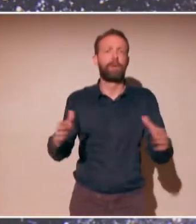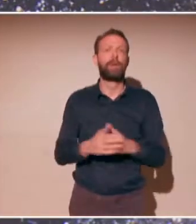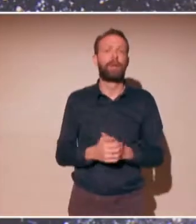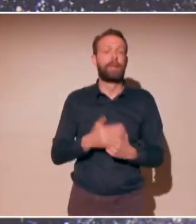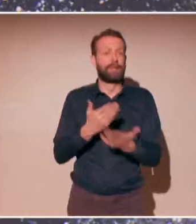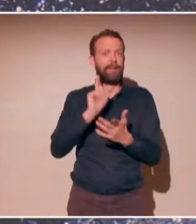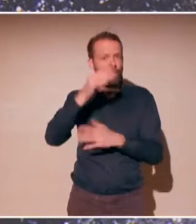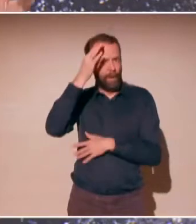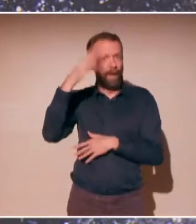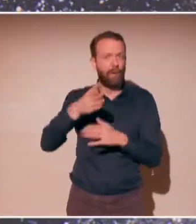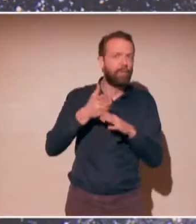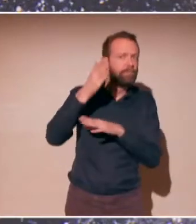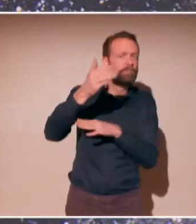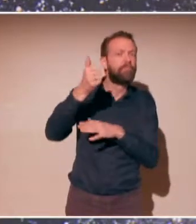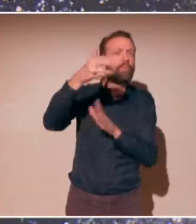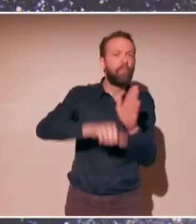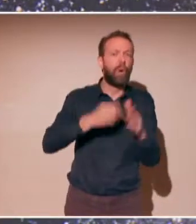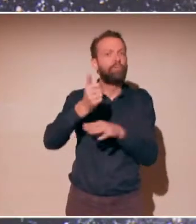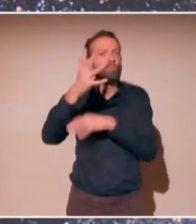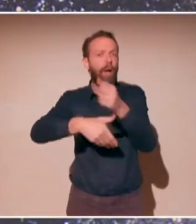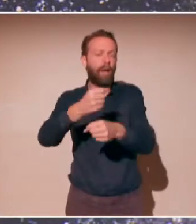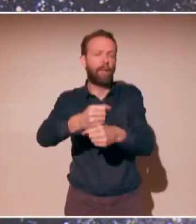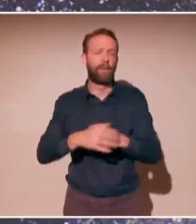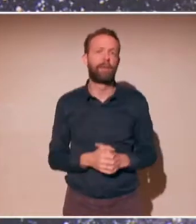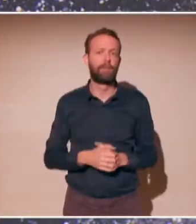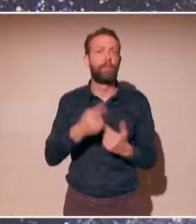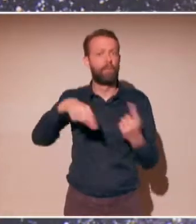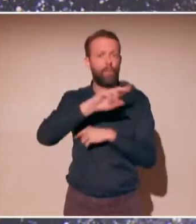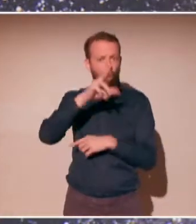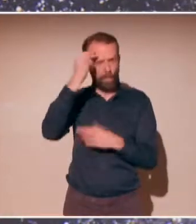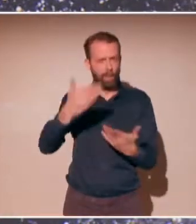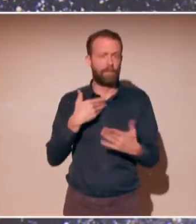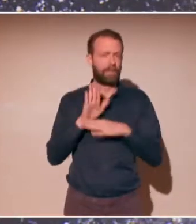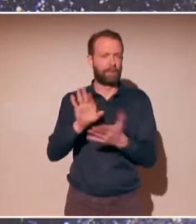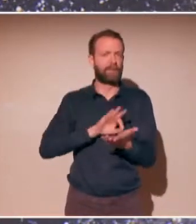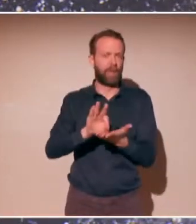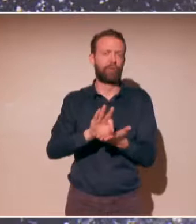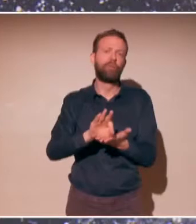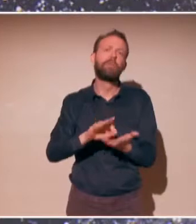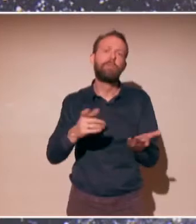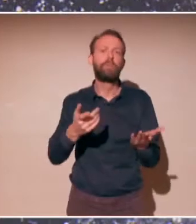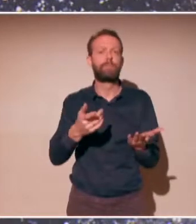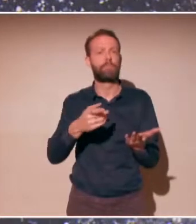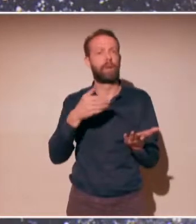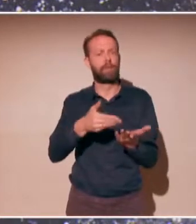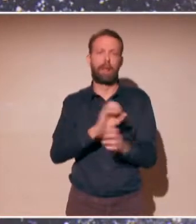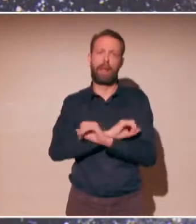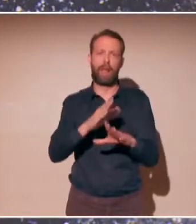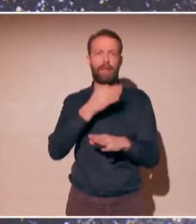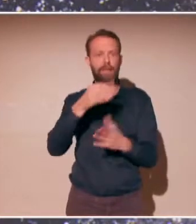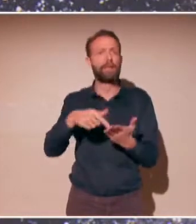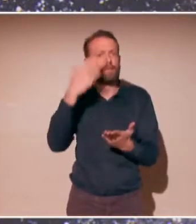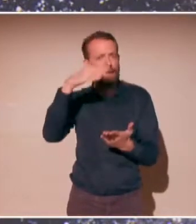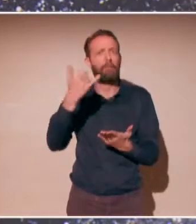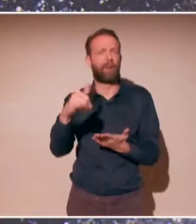we've got to work on in the next few months and years. And therefore, the strategy that I'm presenting to you